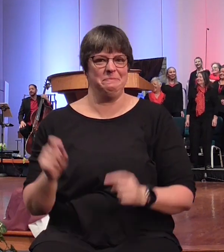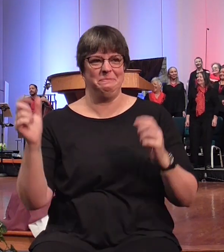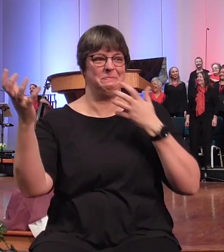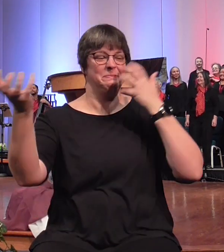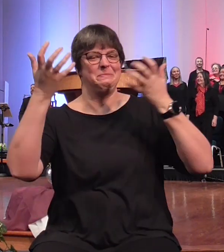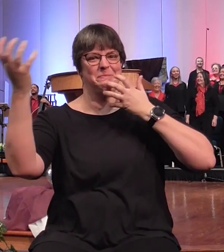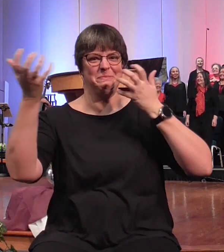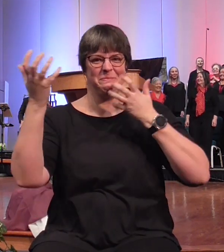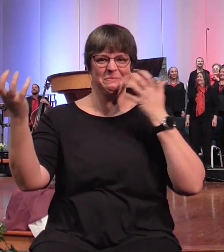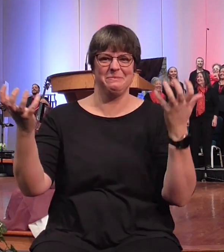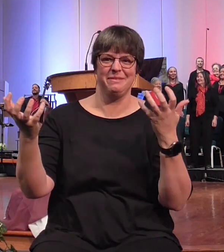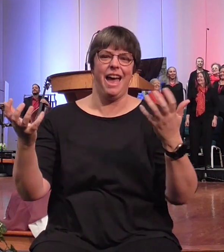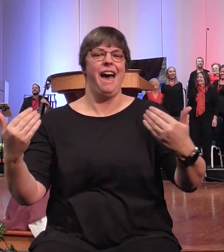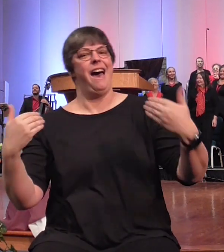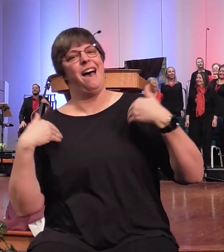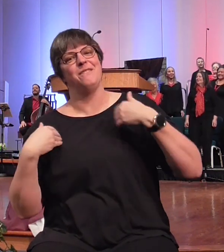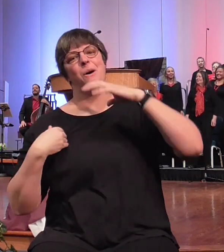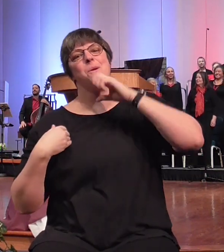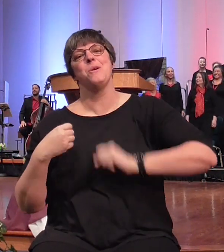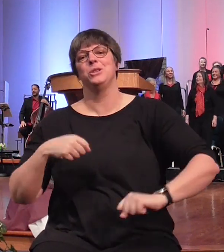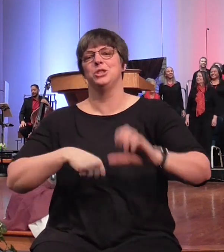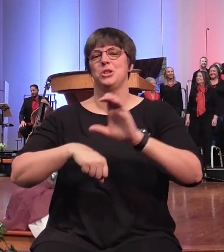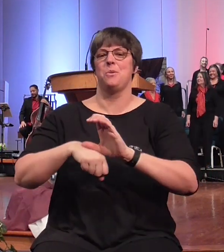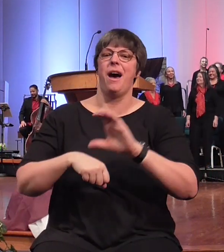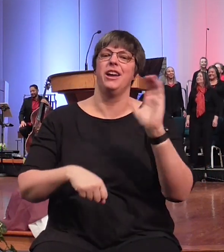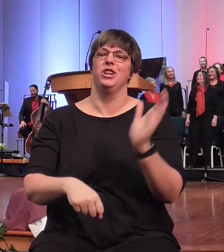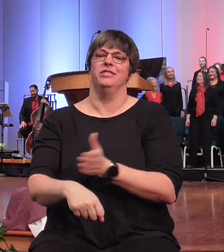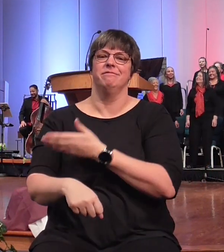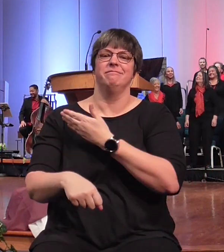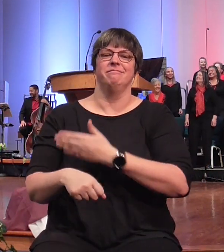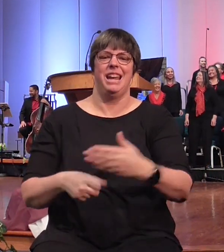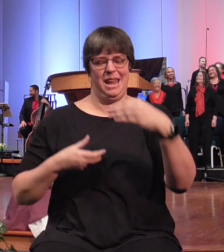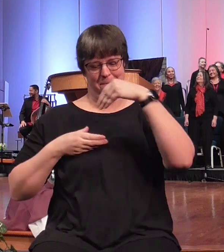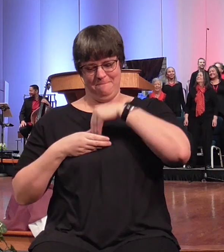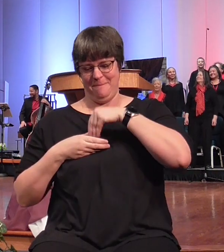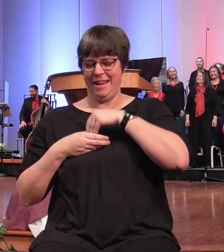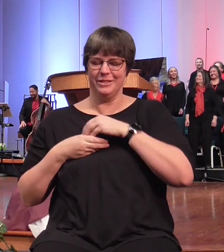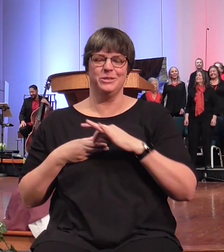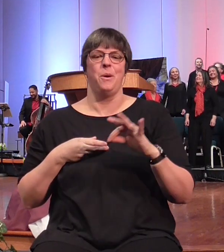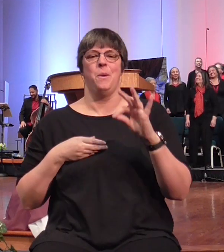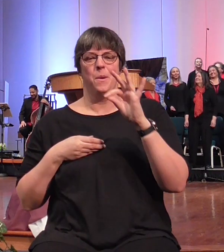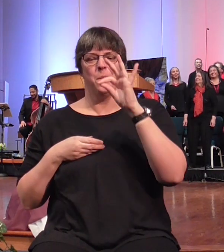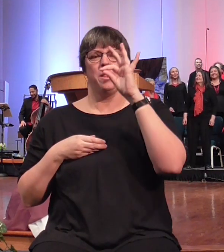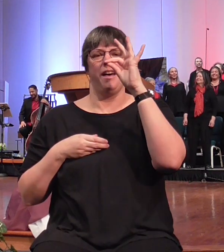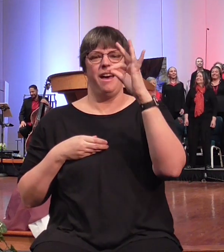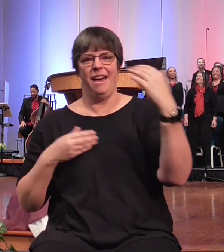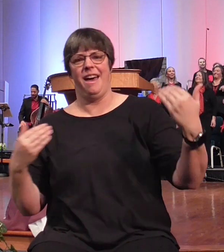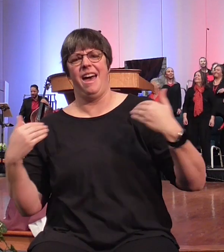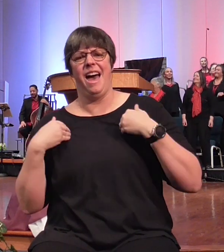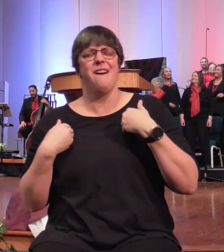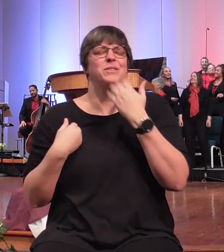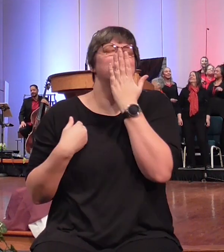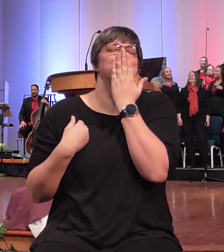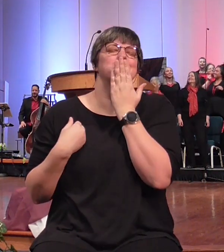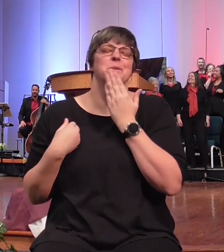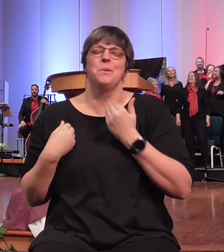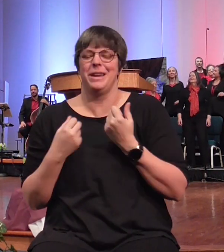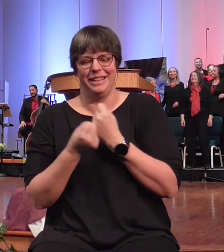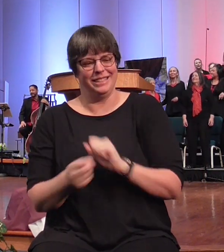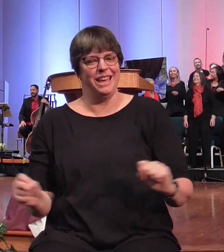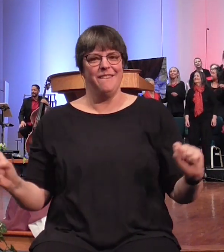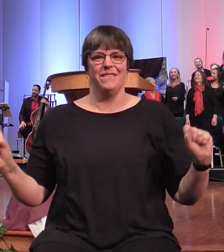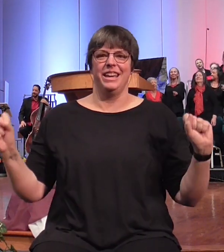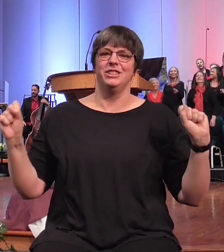need. I got an old church choir singing in my soul. I got a